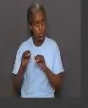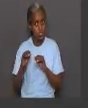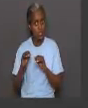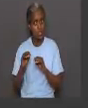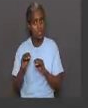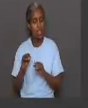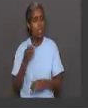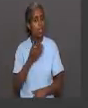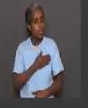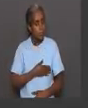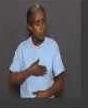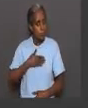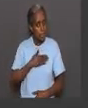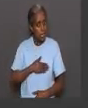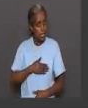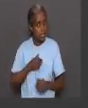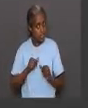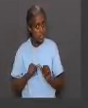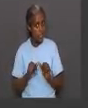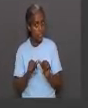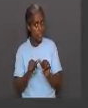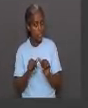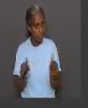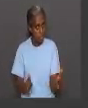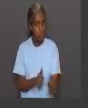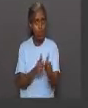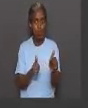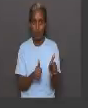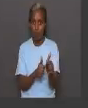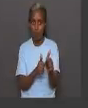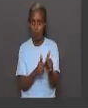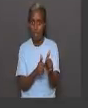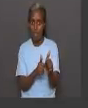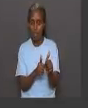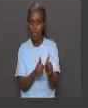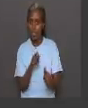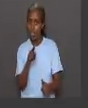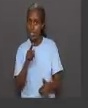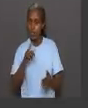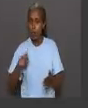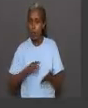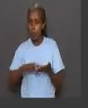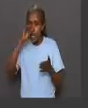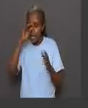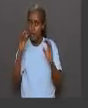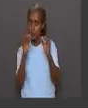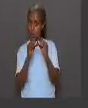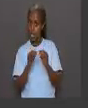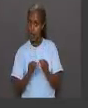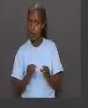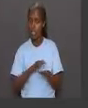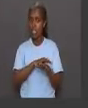Students, please get ready to follow along as we learn to calculate